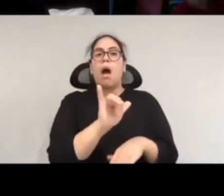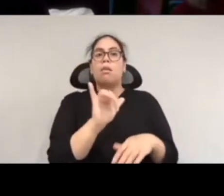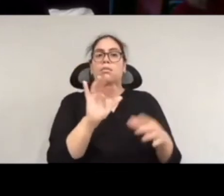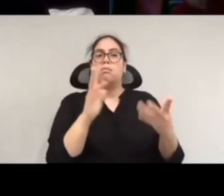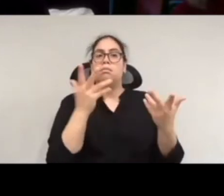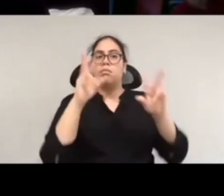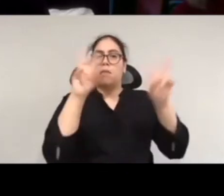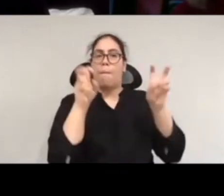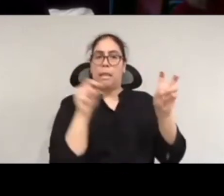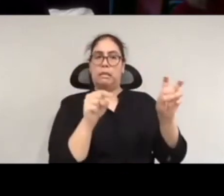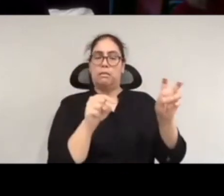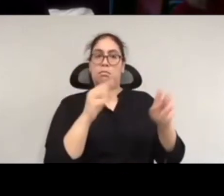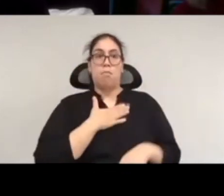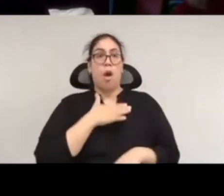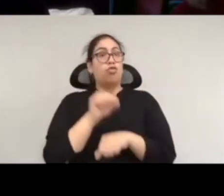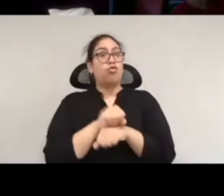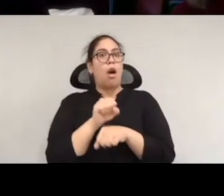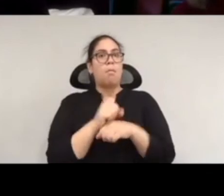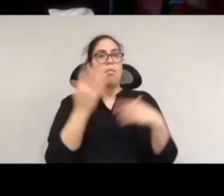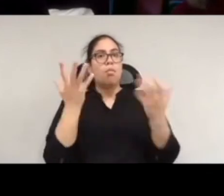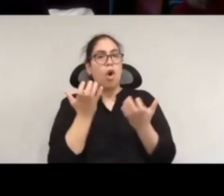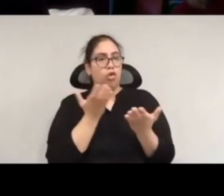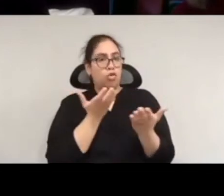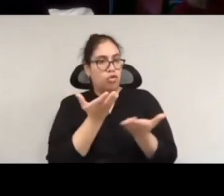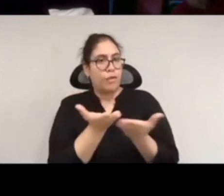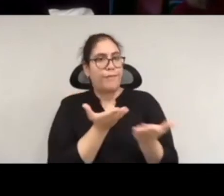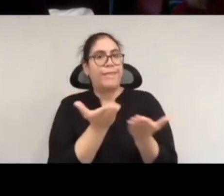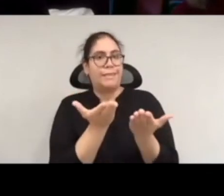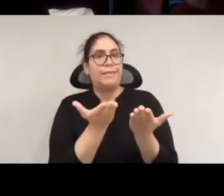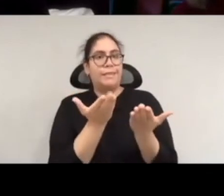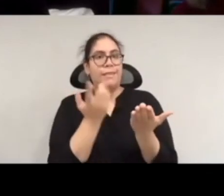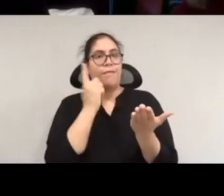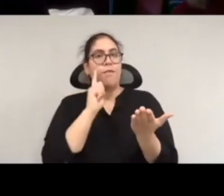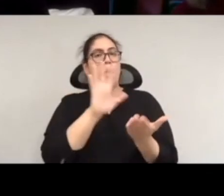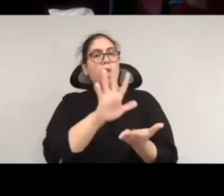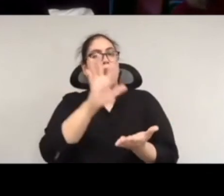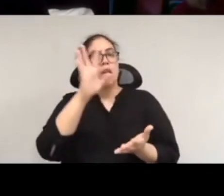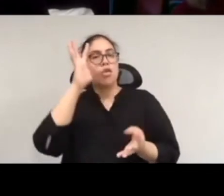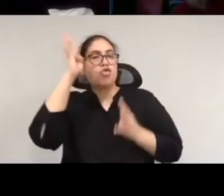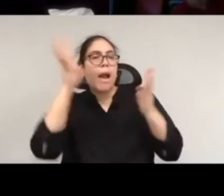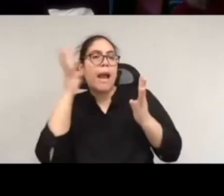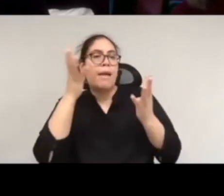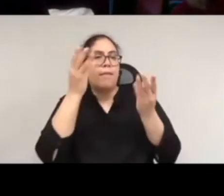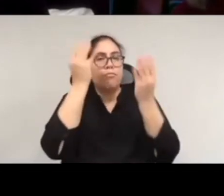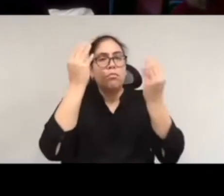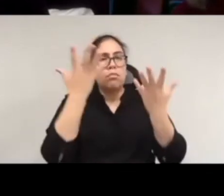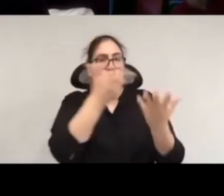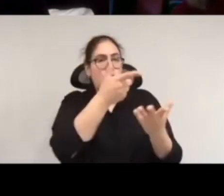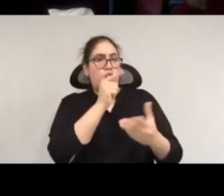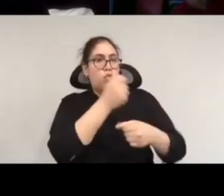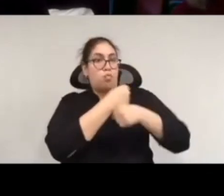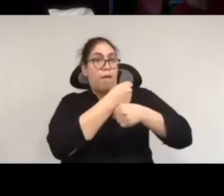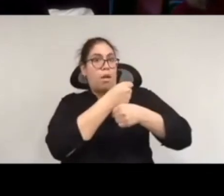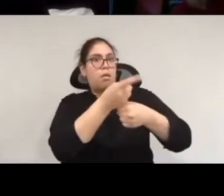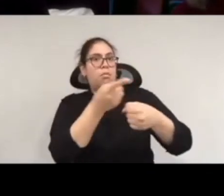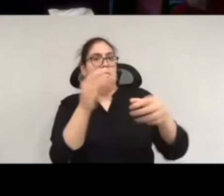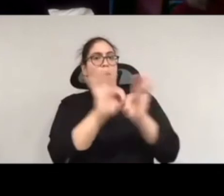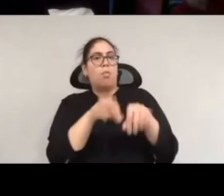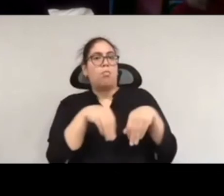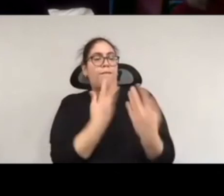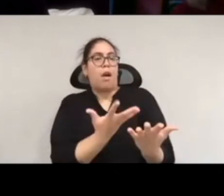my job is to be of service to the creative content provider. It's to provide the voice that